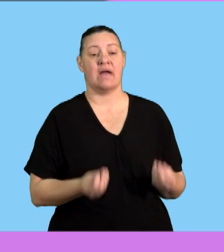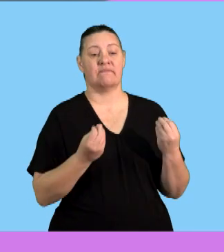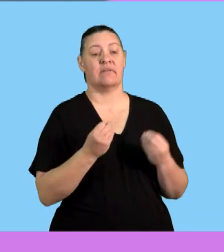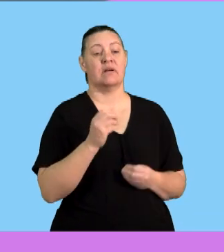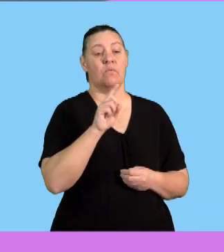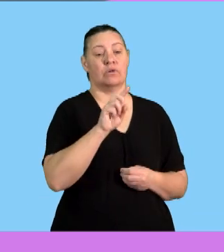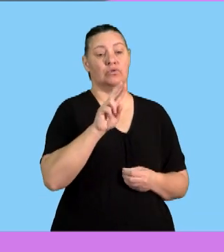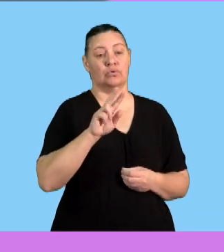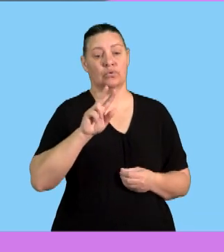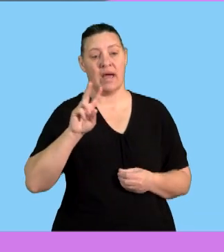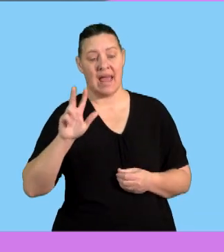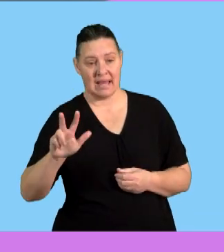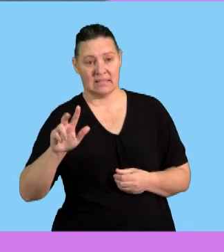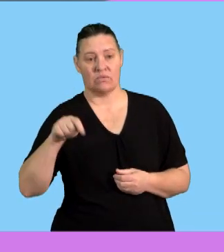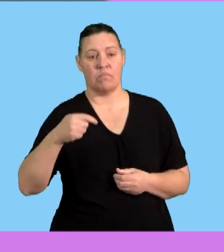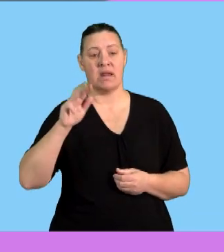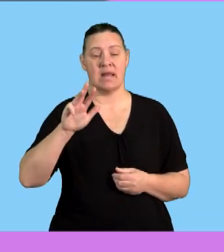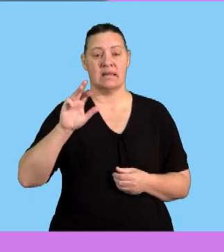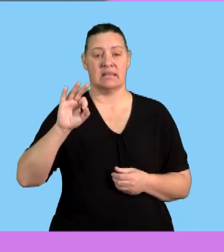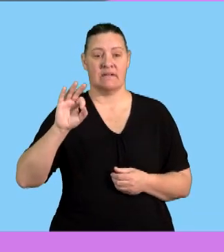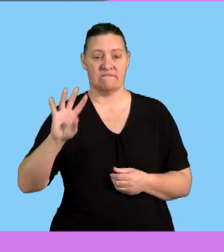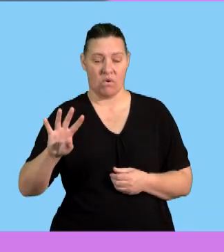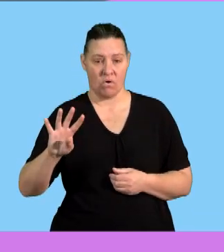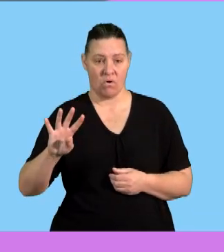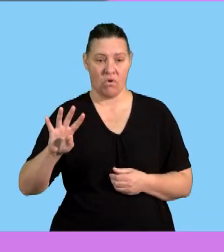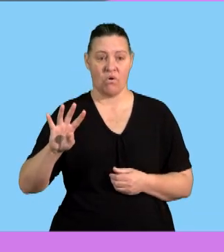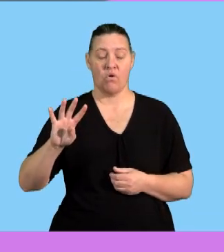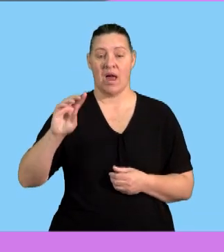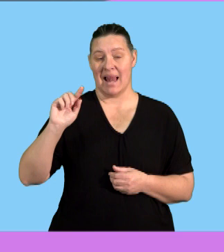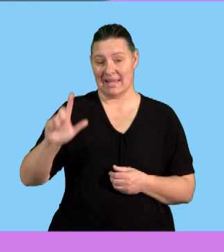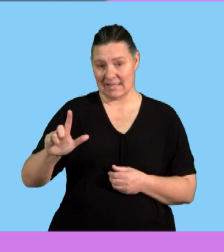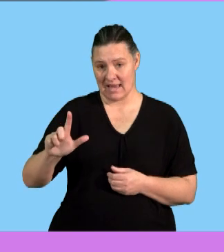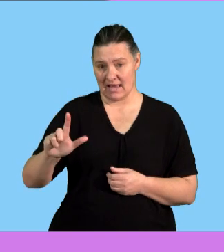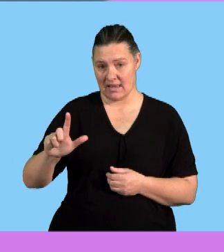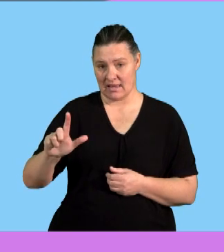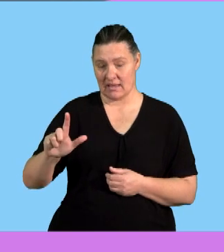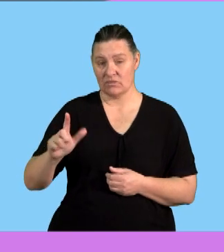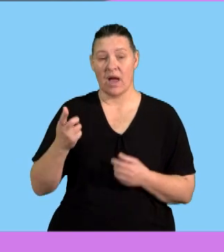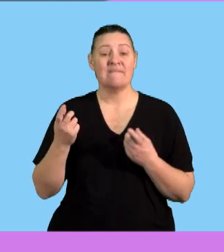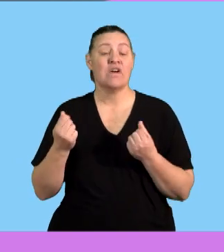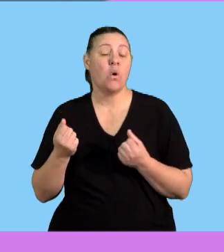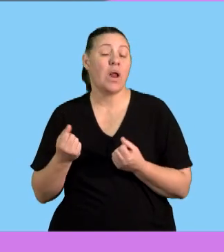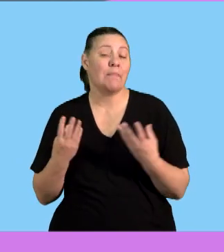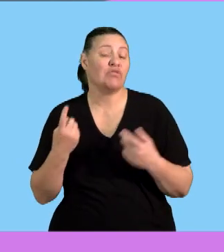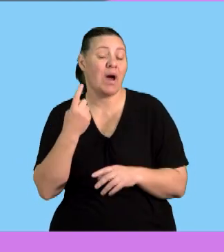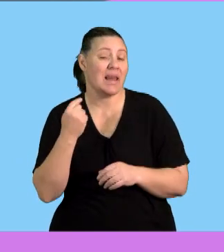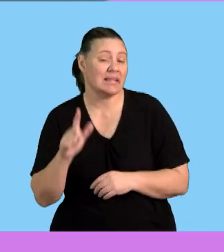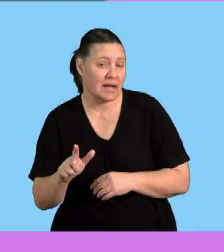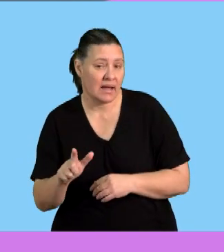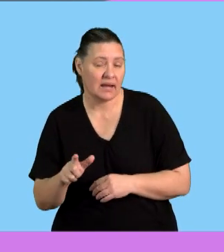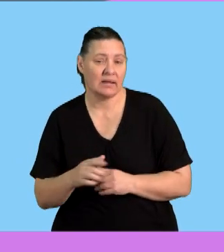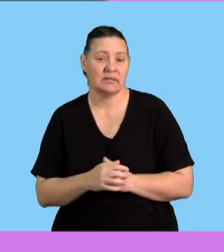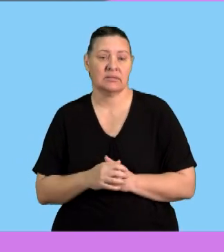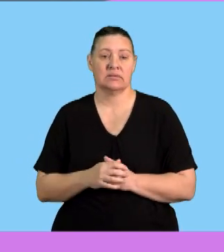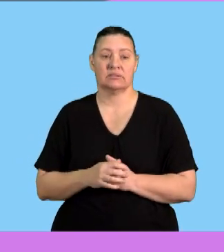the liters that we need. So now the cost of fuel is, so you're going to